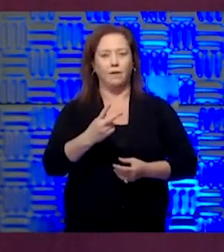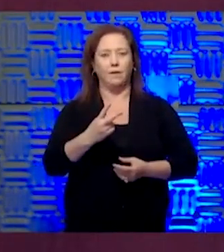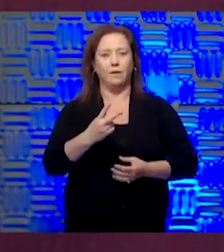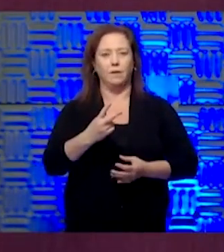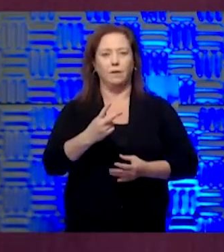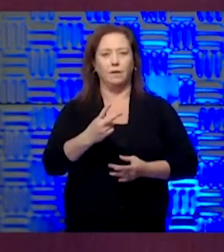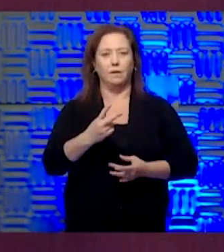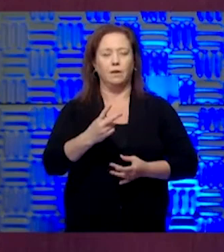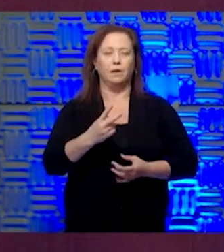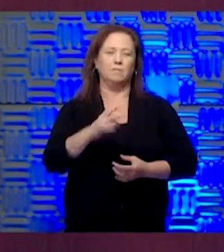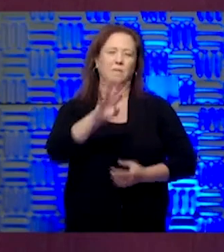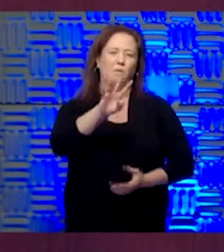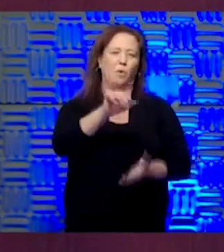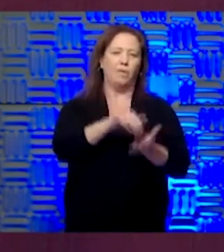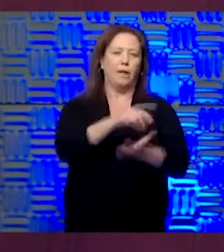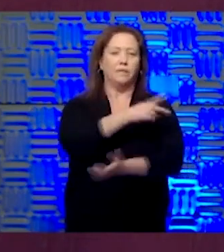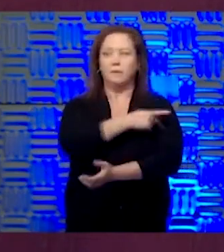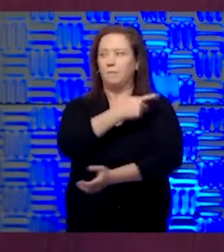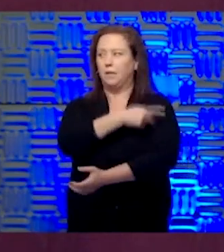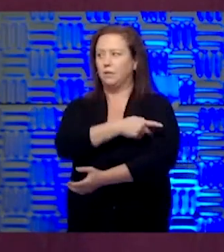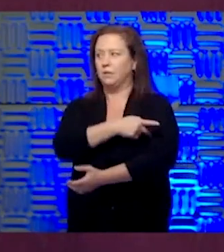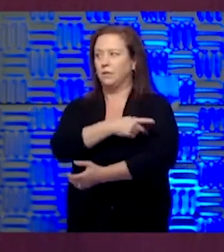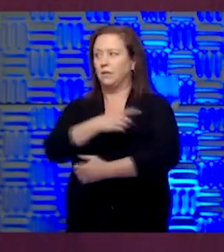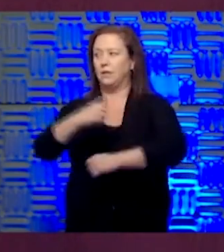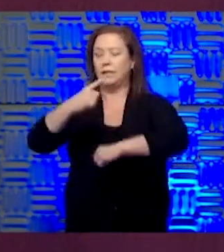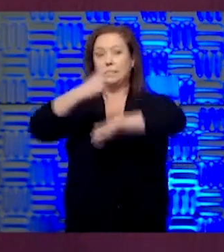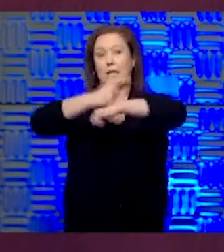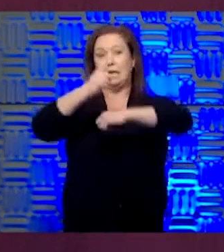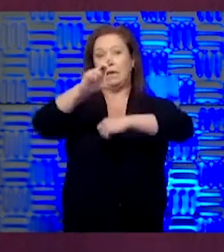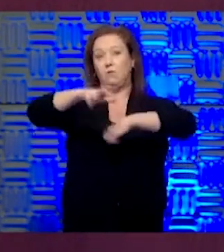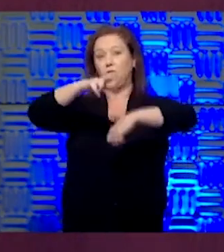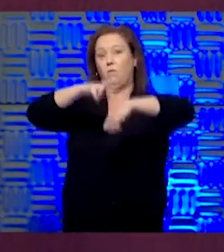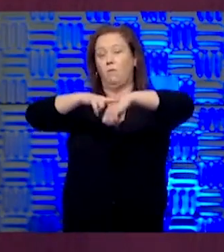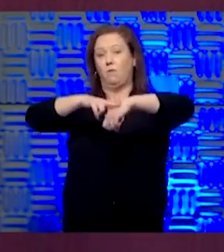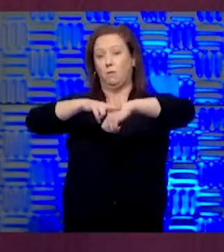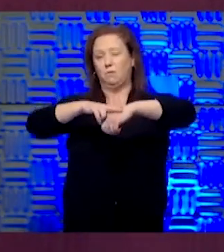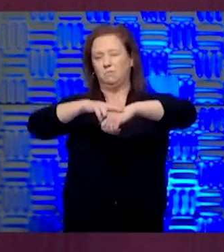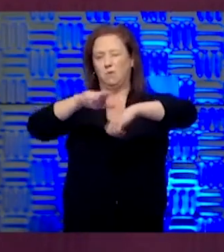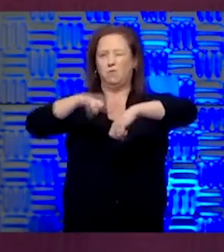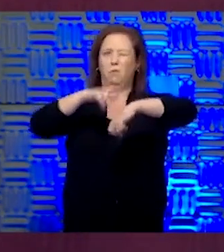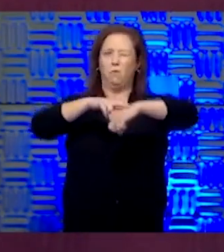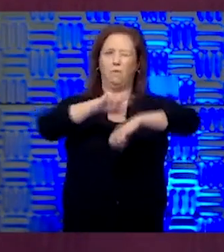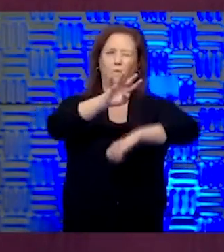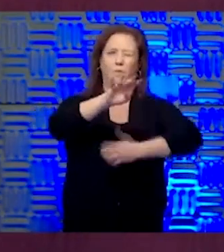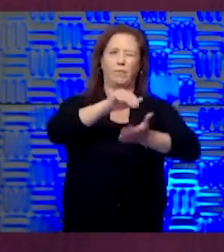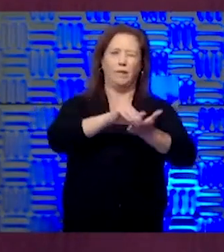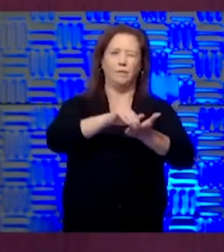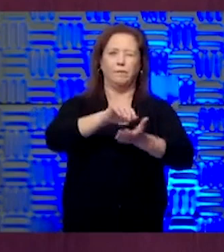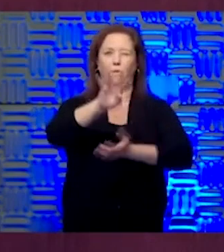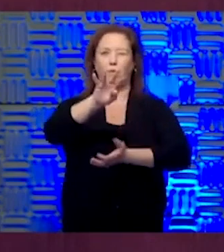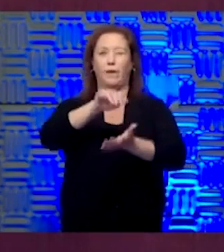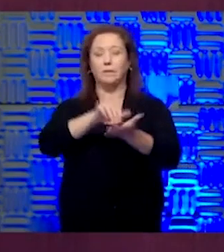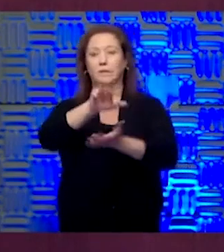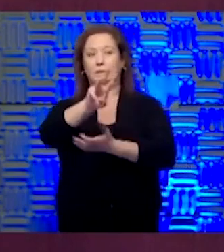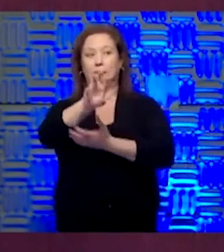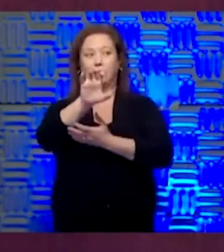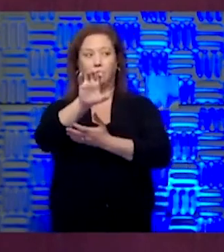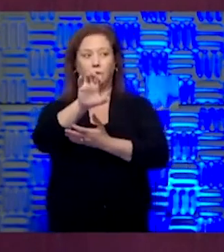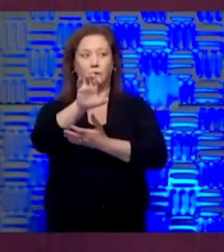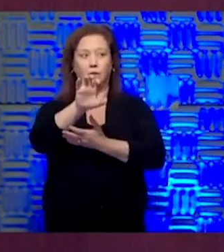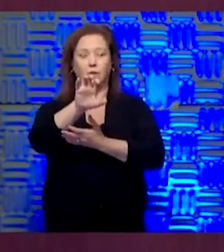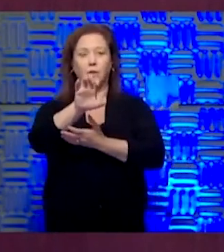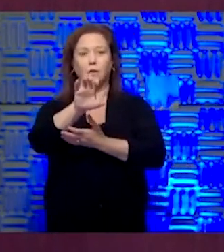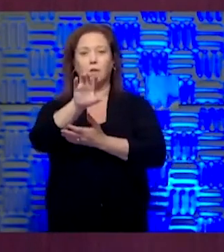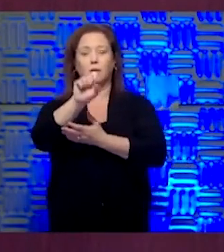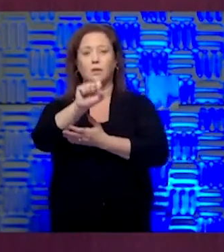roughly 4,000 patients a day in our normal practice, 4,000 to 4,600 a day at full business capacity.